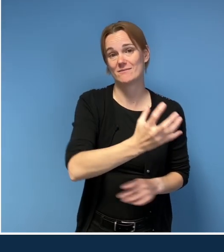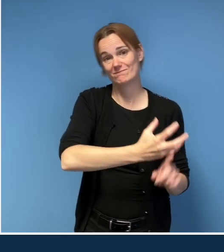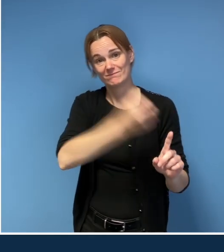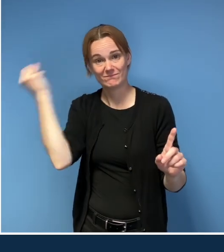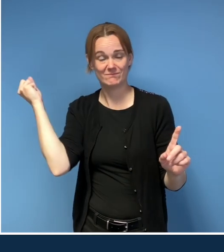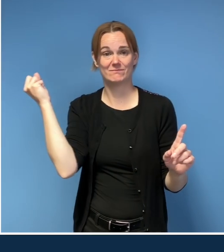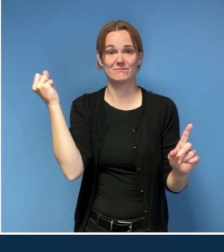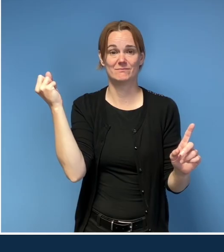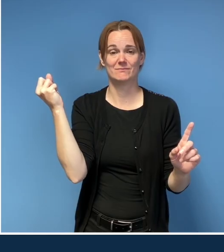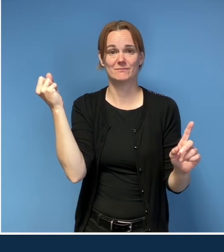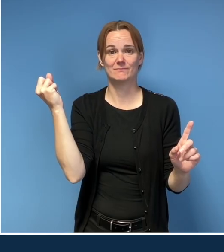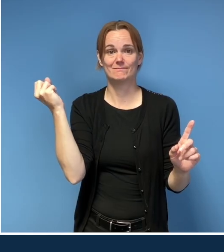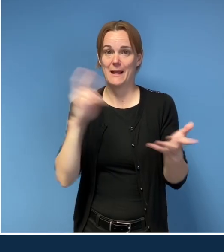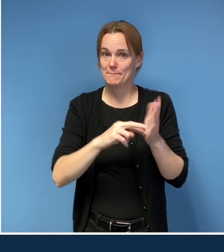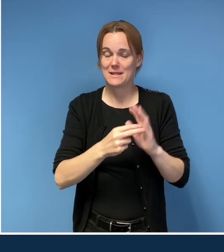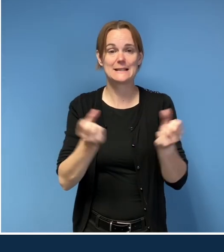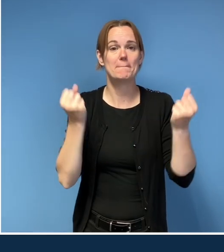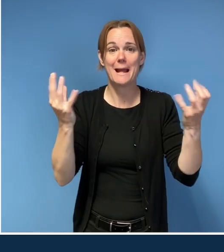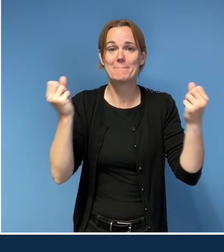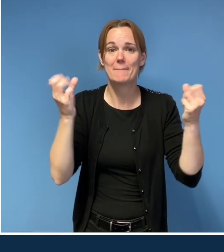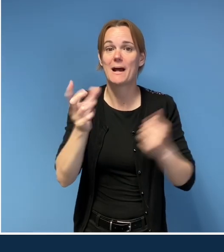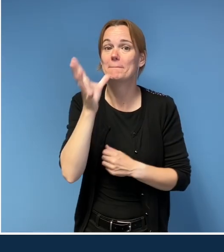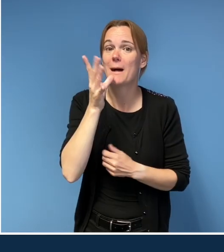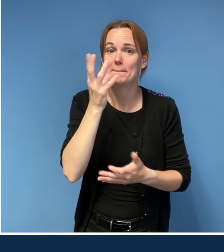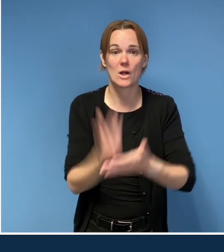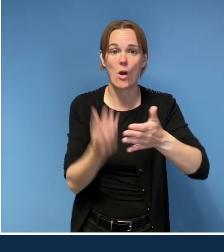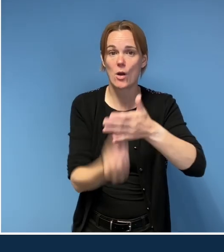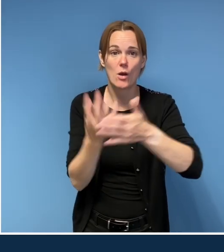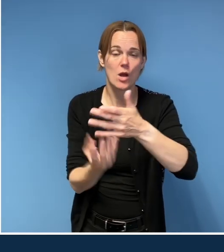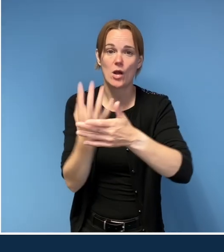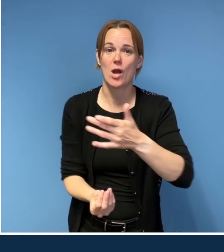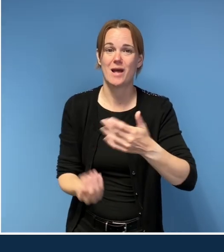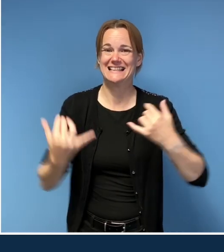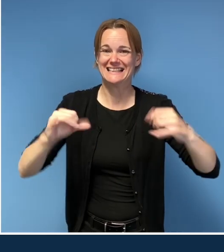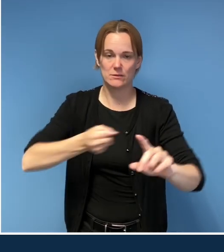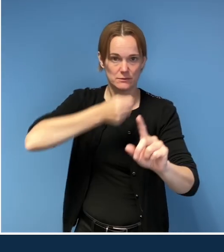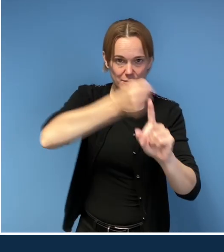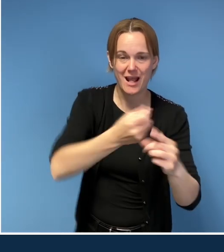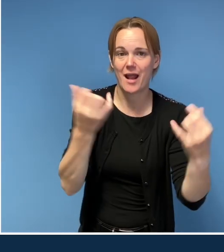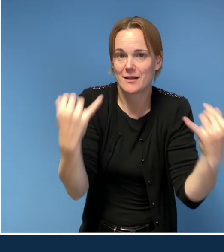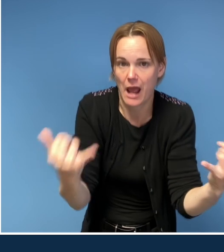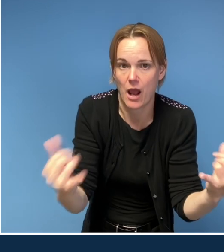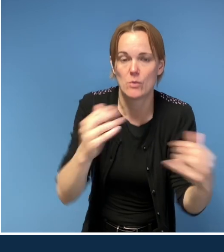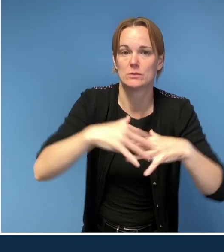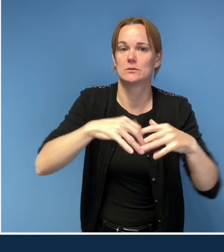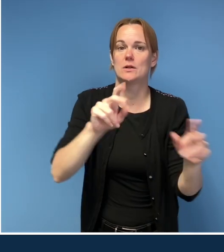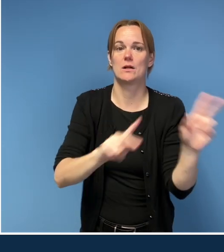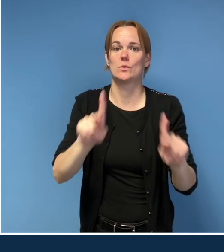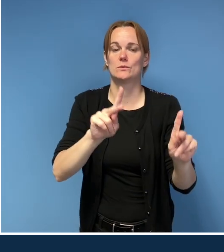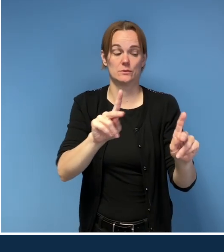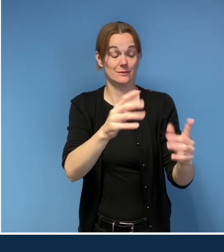as matriarchs has had a deep impact on how we go missing and murdered. And